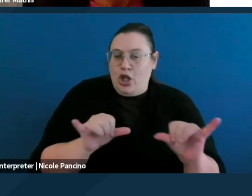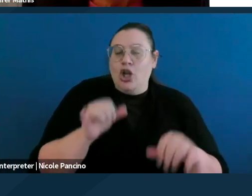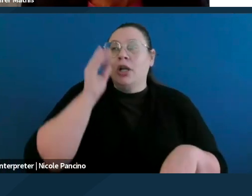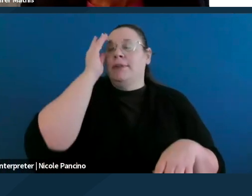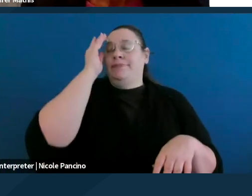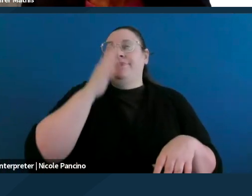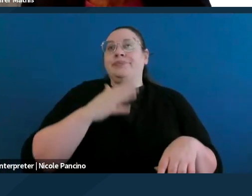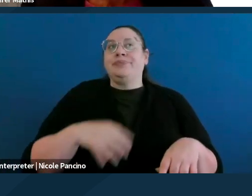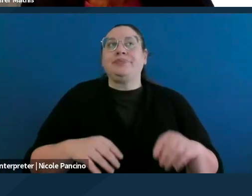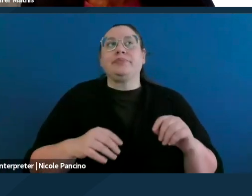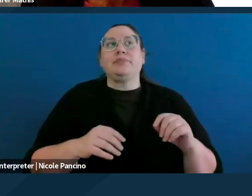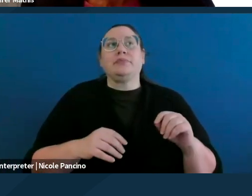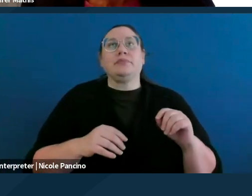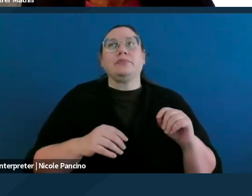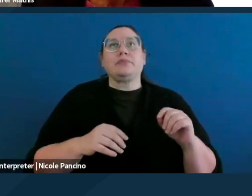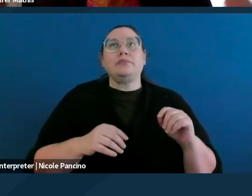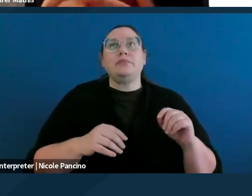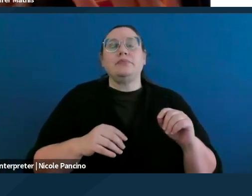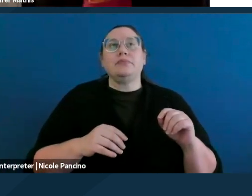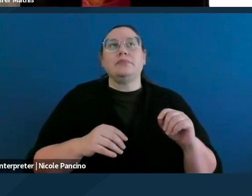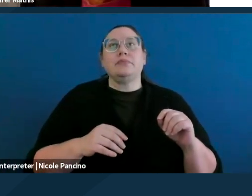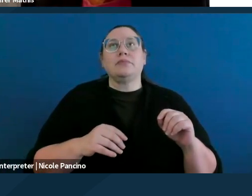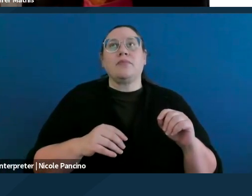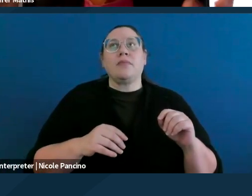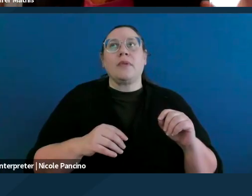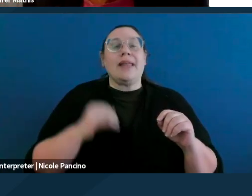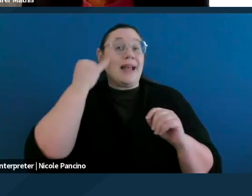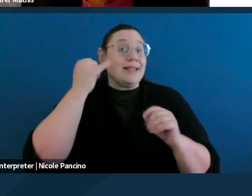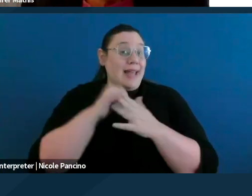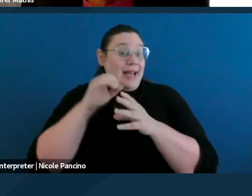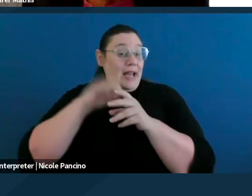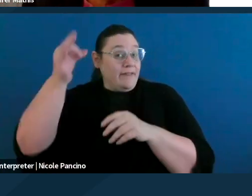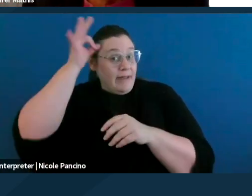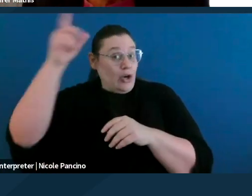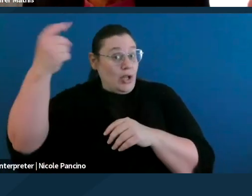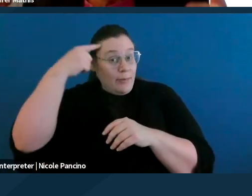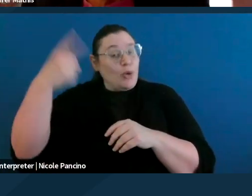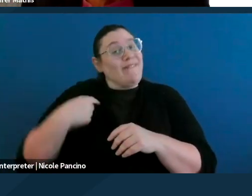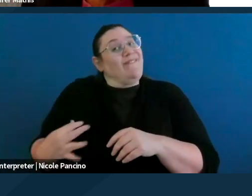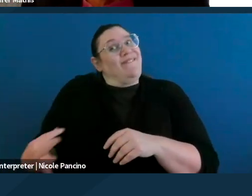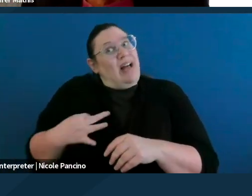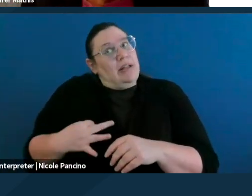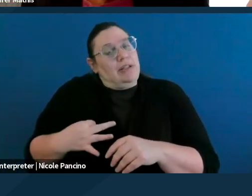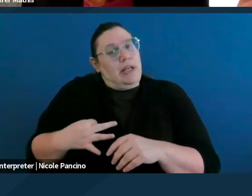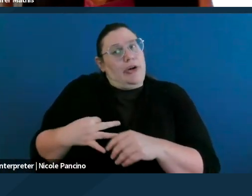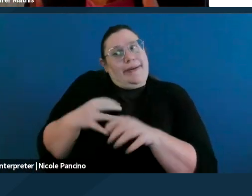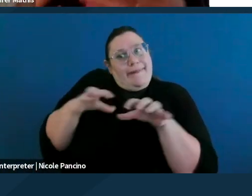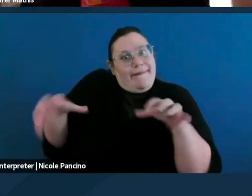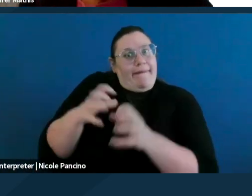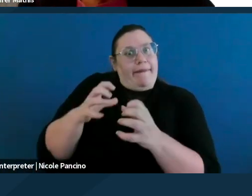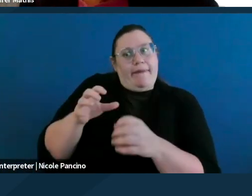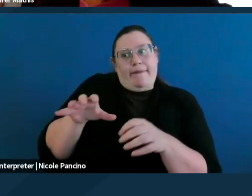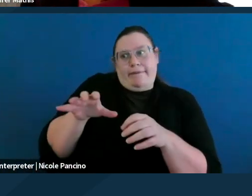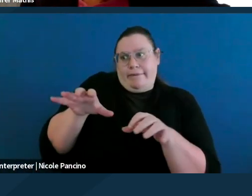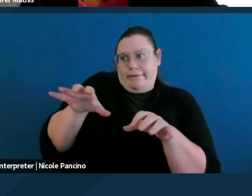that you in the federal government also have a voluntary affirmative action program. And so